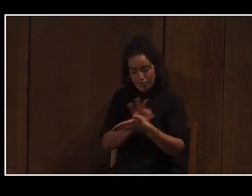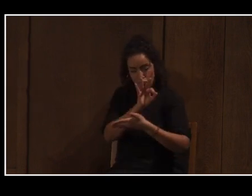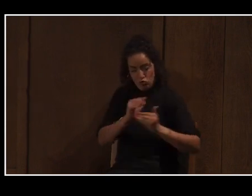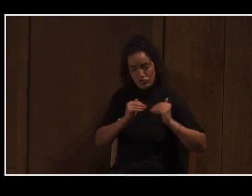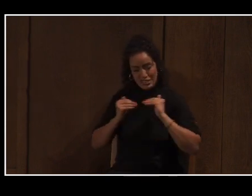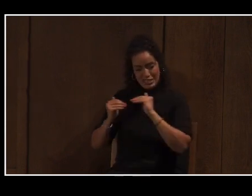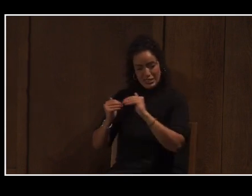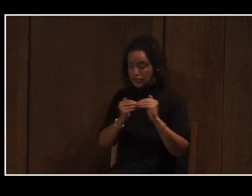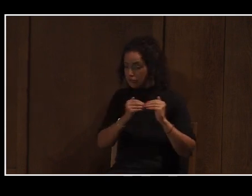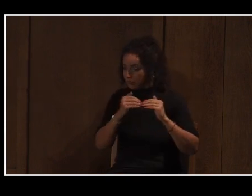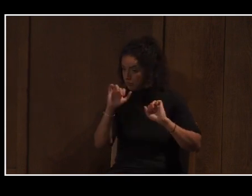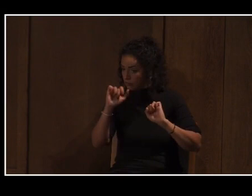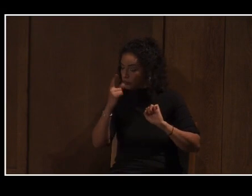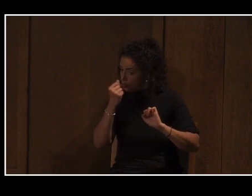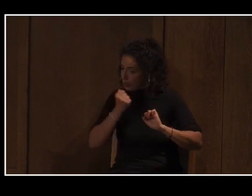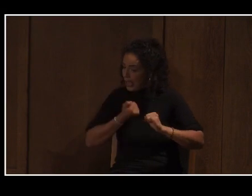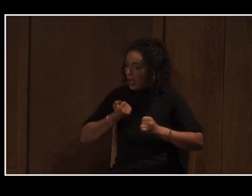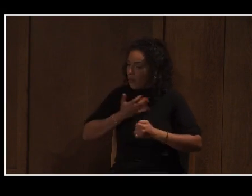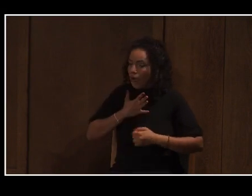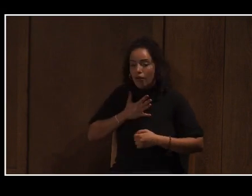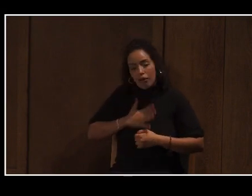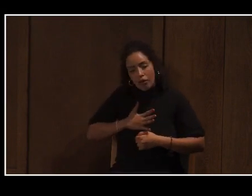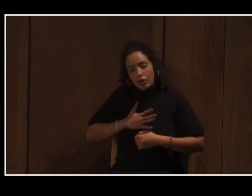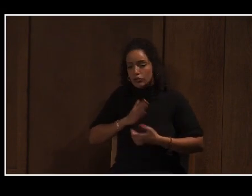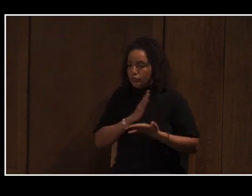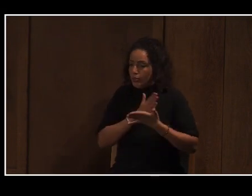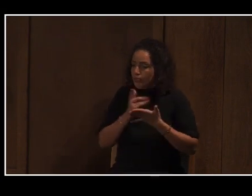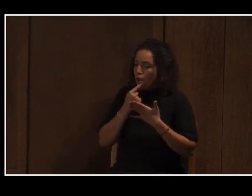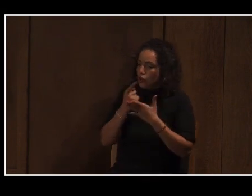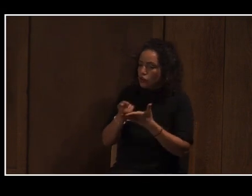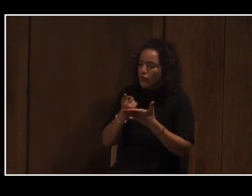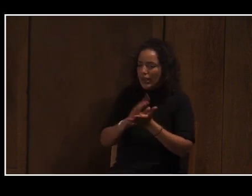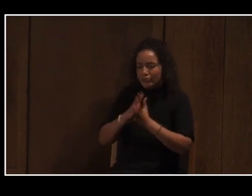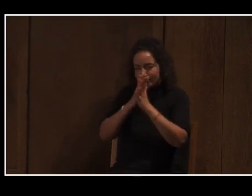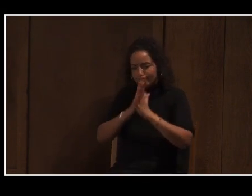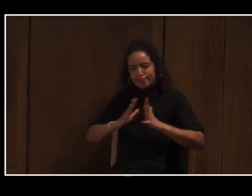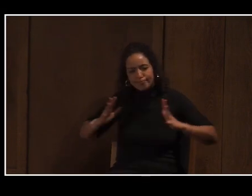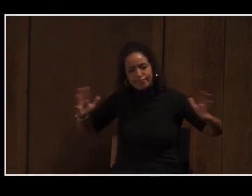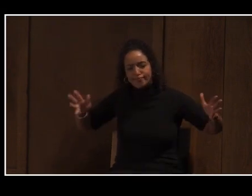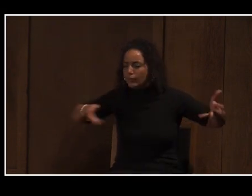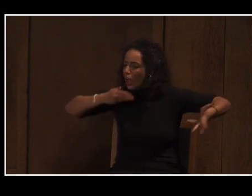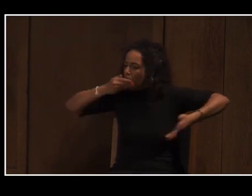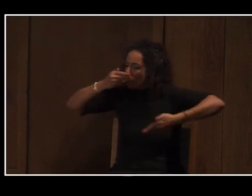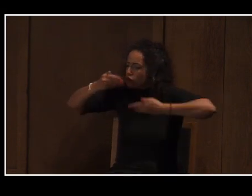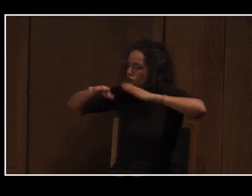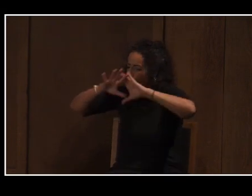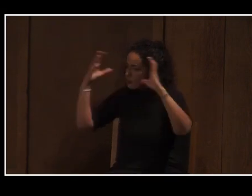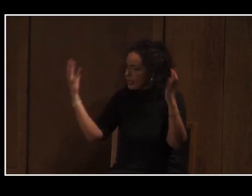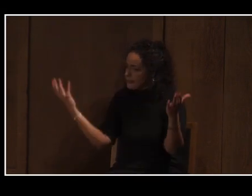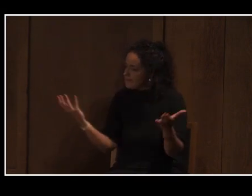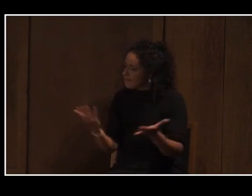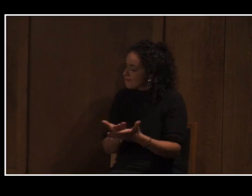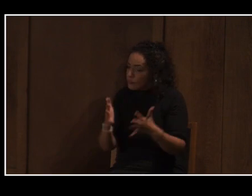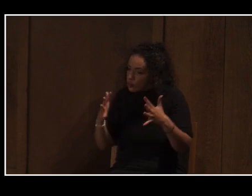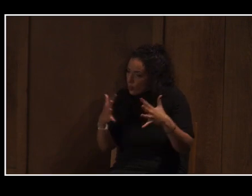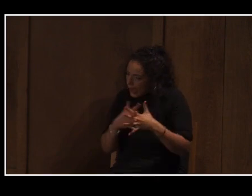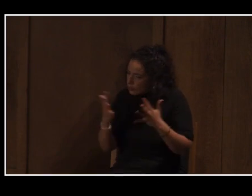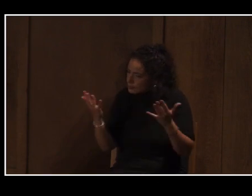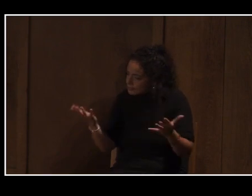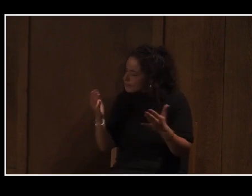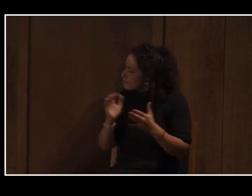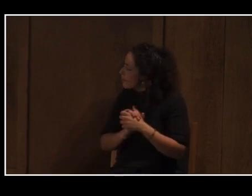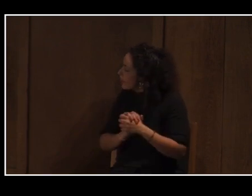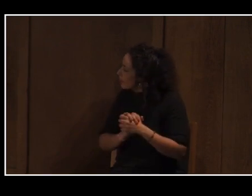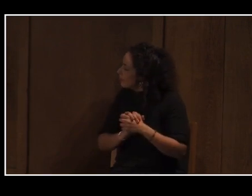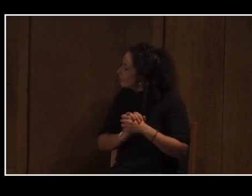our desire to be part of a larger story. So how do we enlarge this we in every time more interesting ways? One of